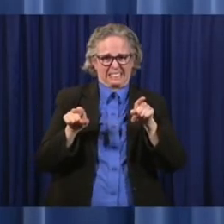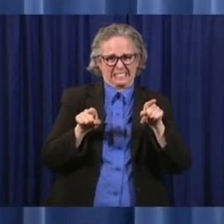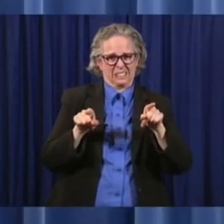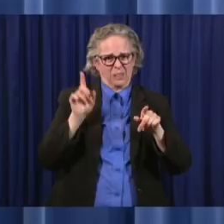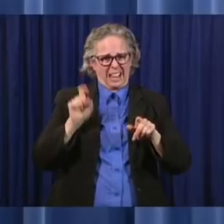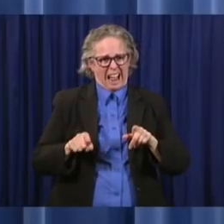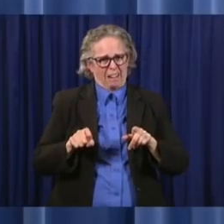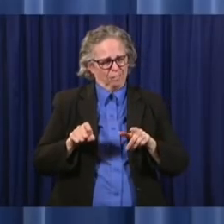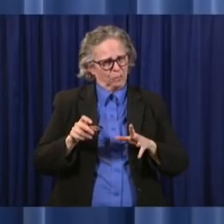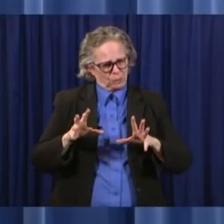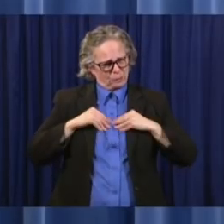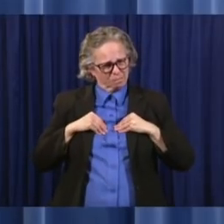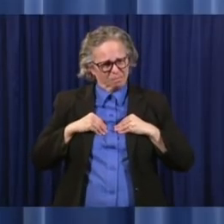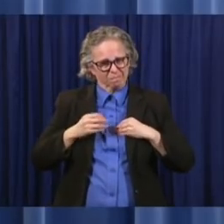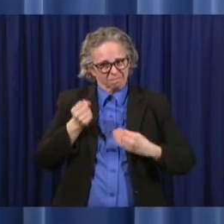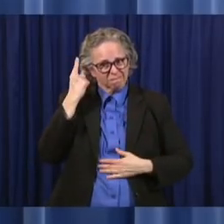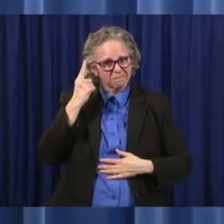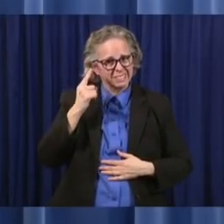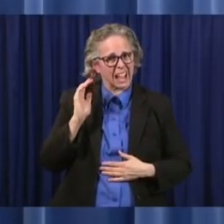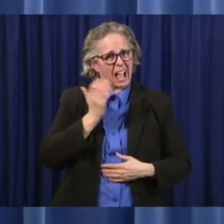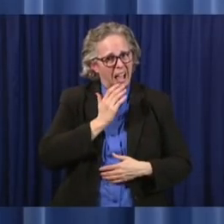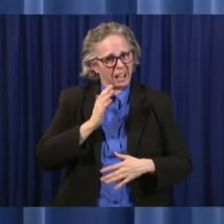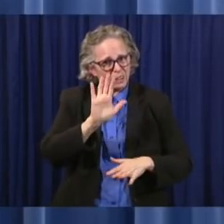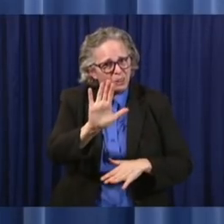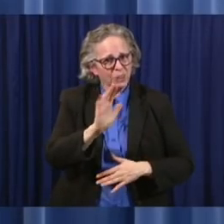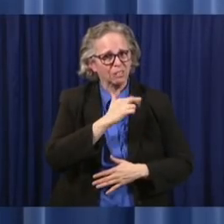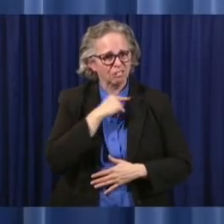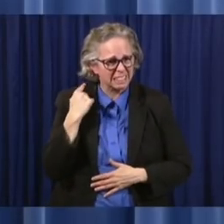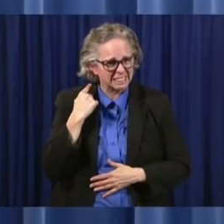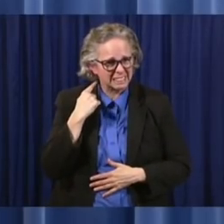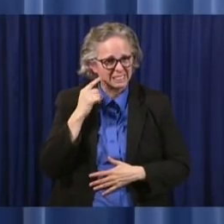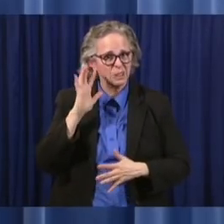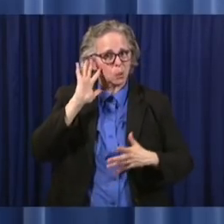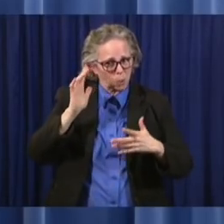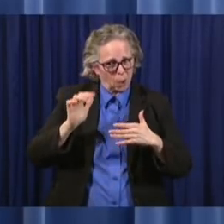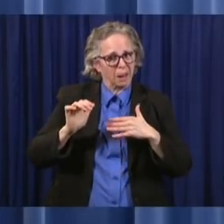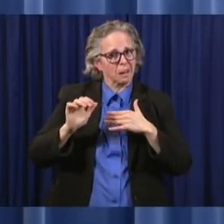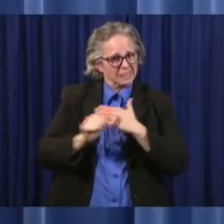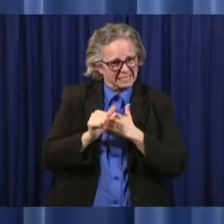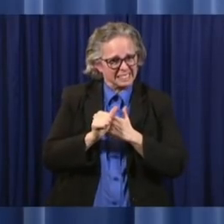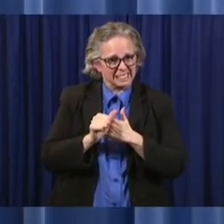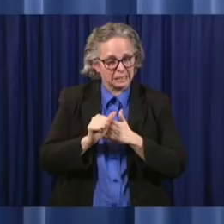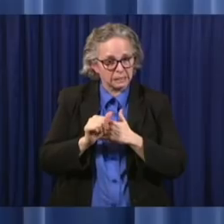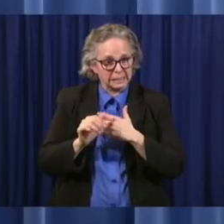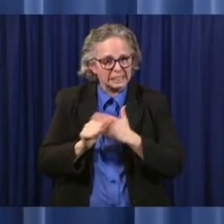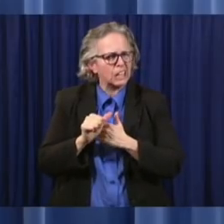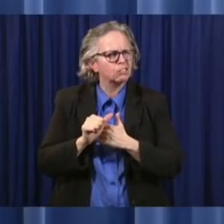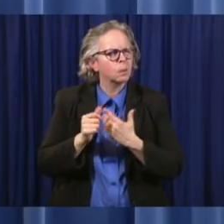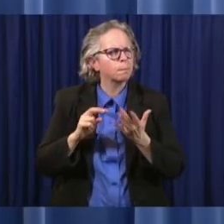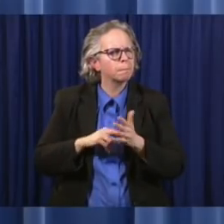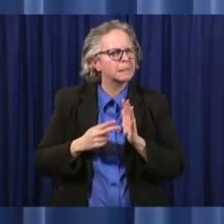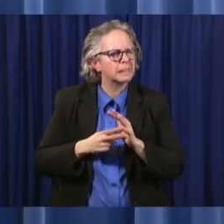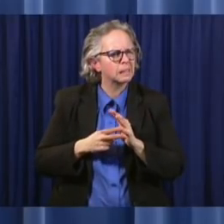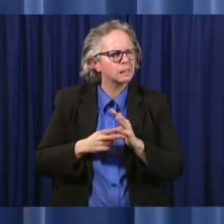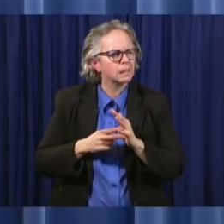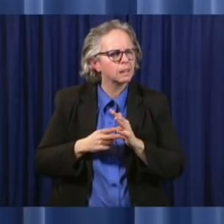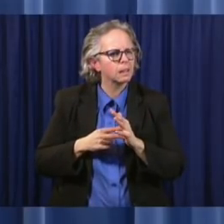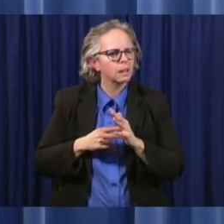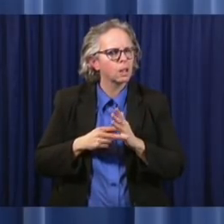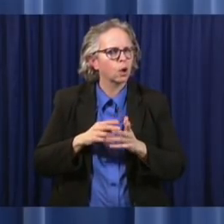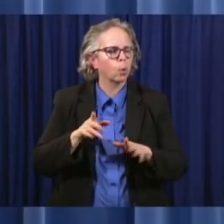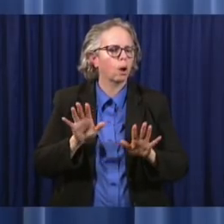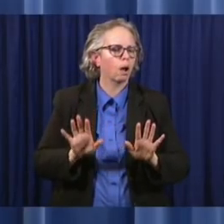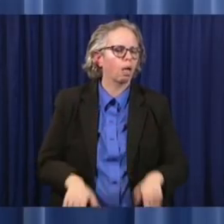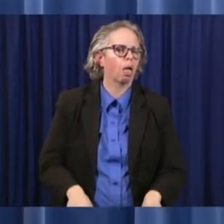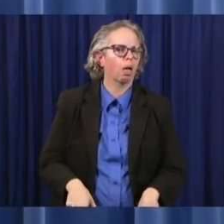that. And what is the danger? The danger is that we relax. The danger is that we pull back.